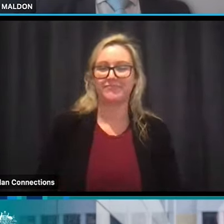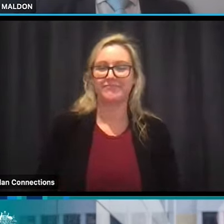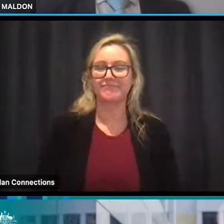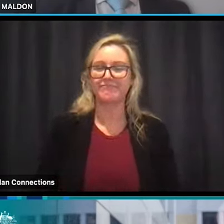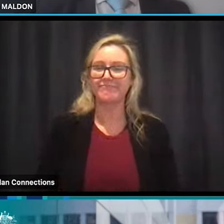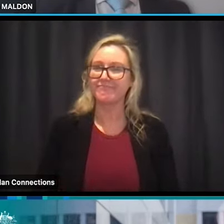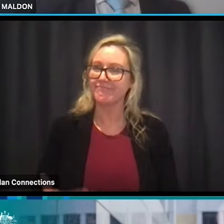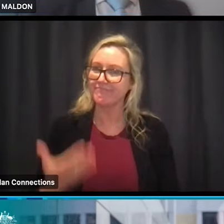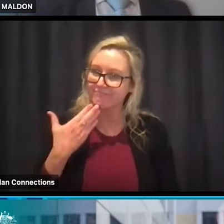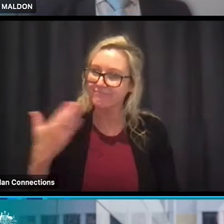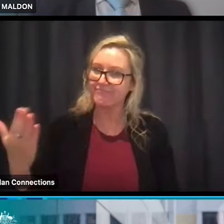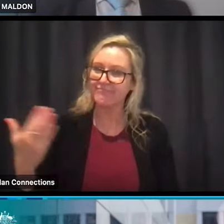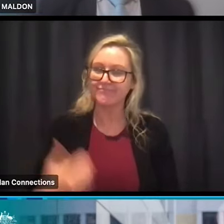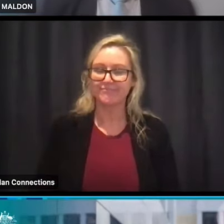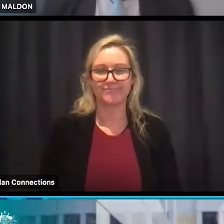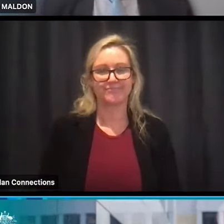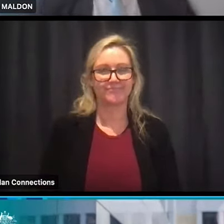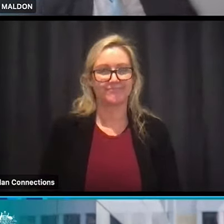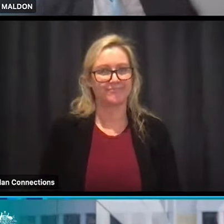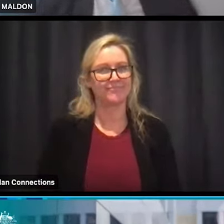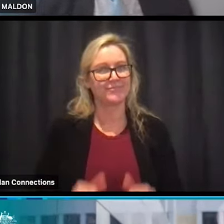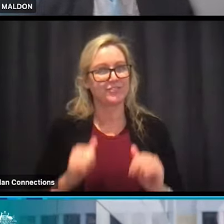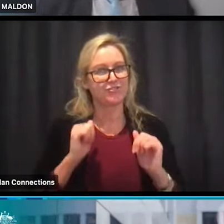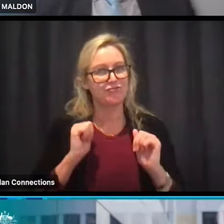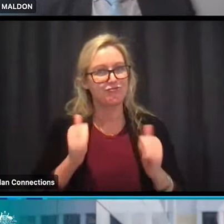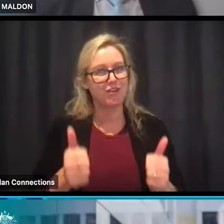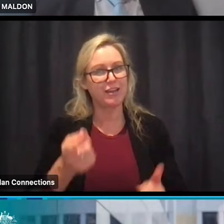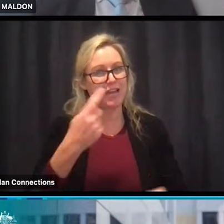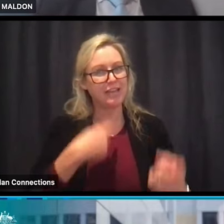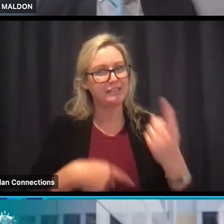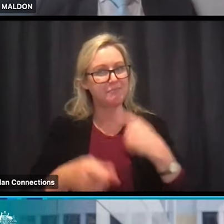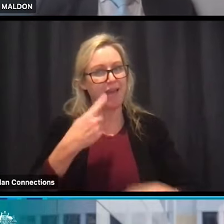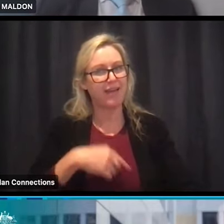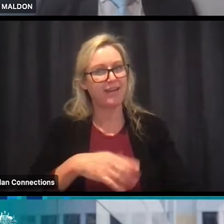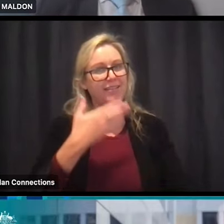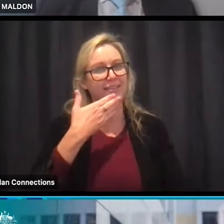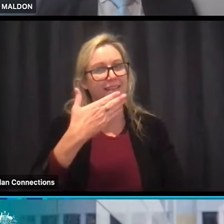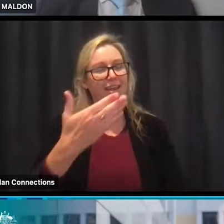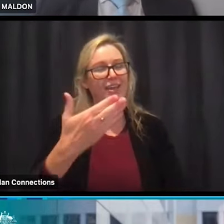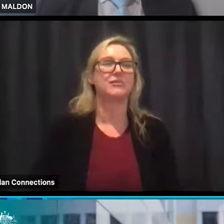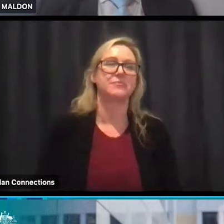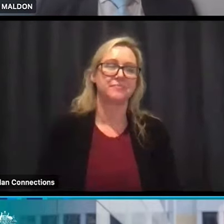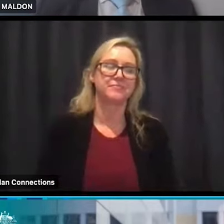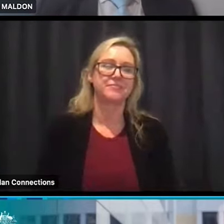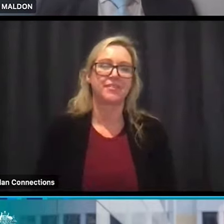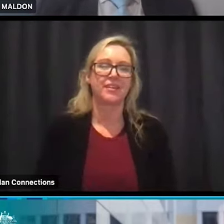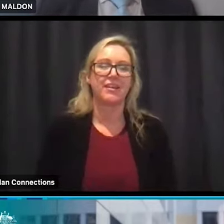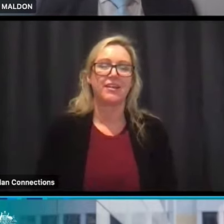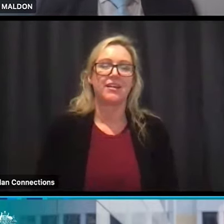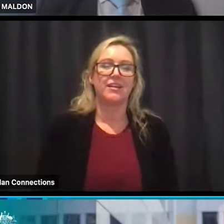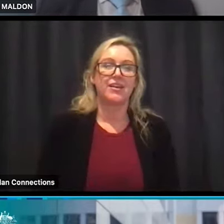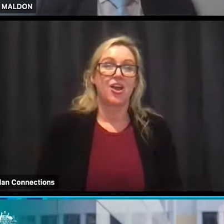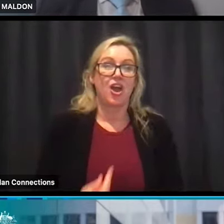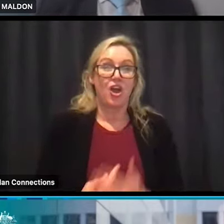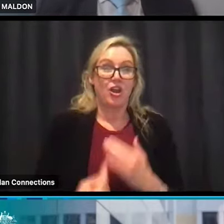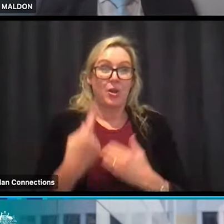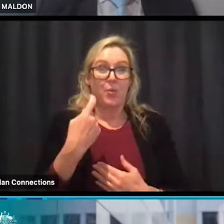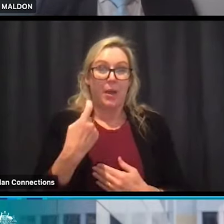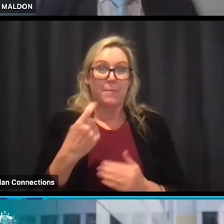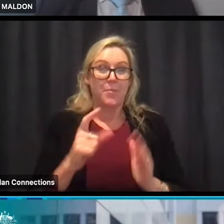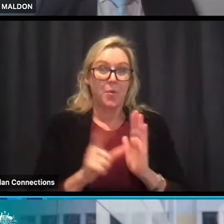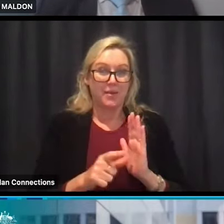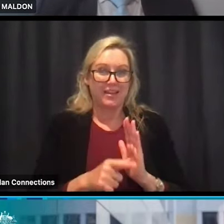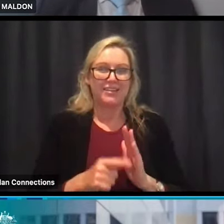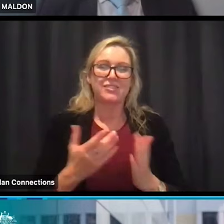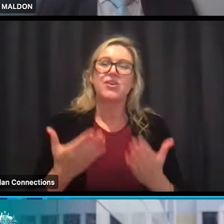much, Josh. It was great to have you take us through that. Look, with the last 1 minute, I will say